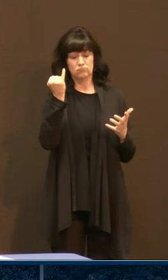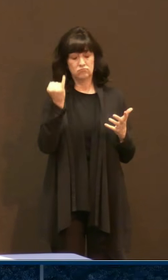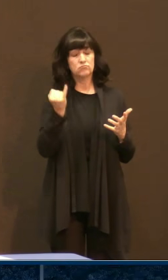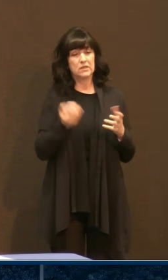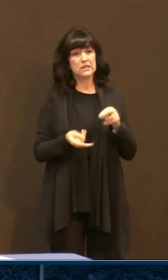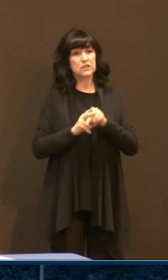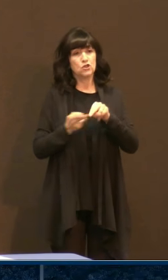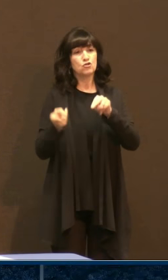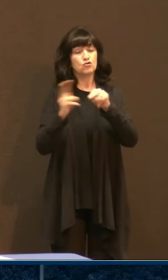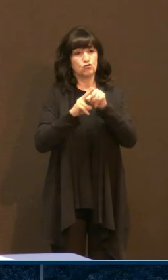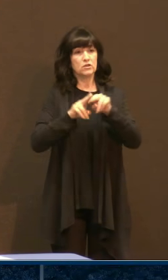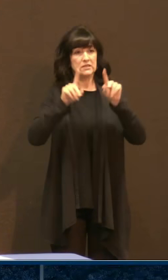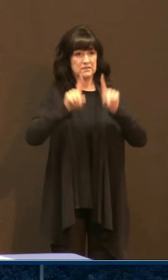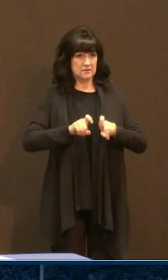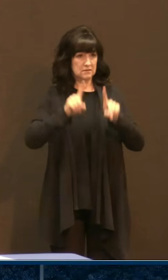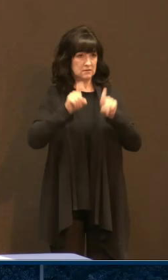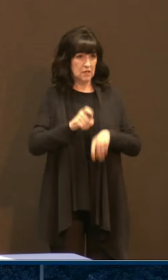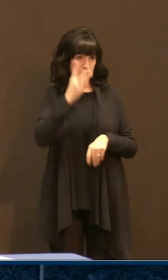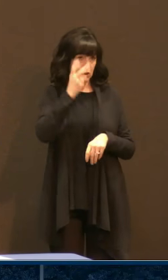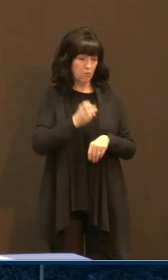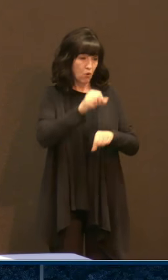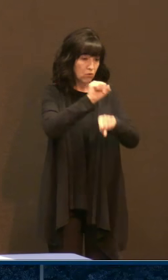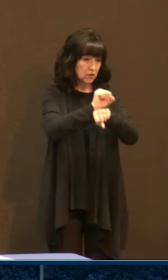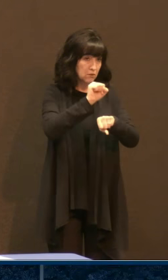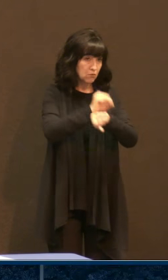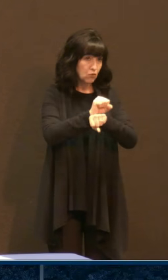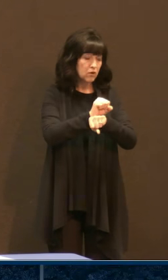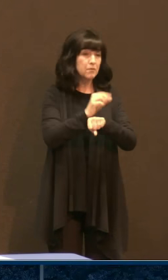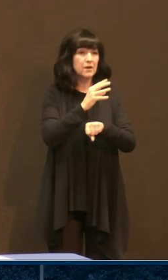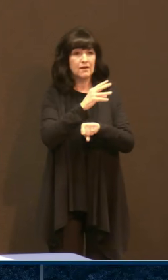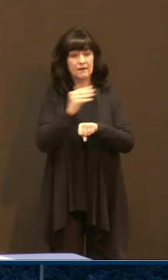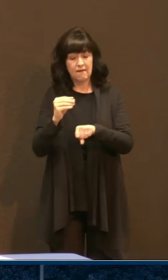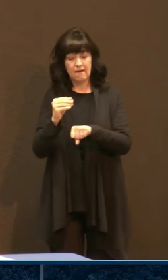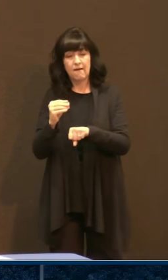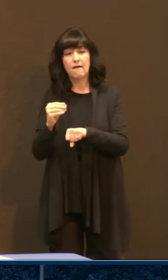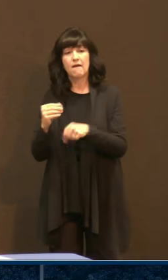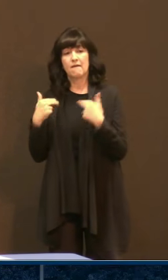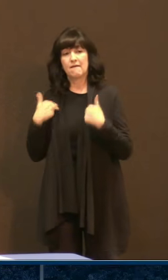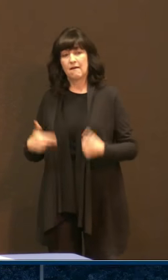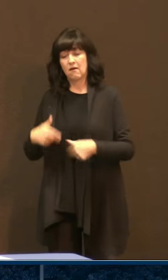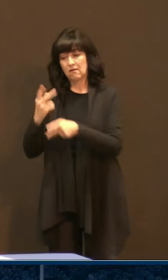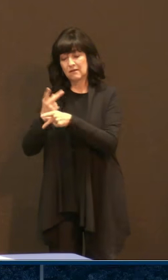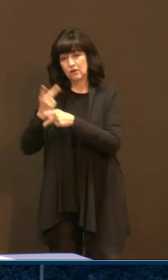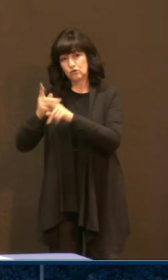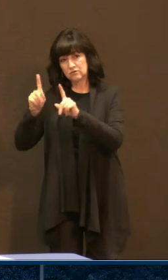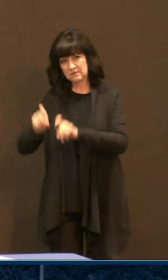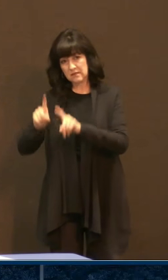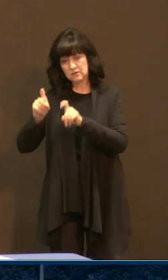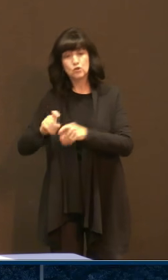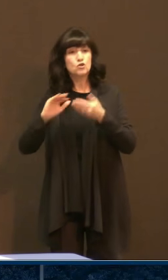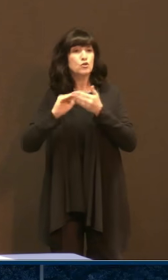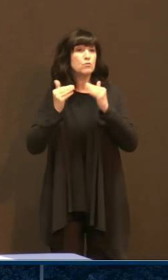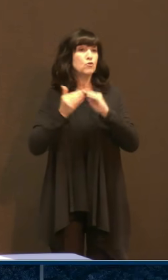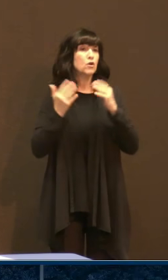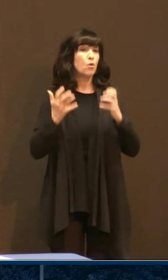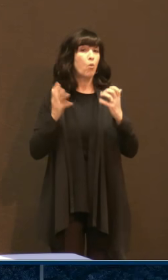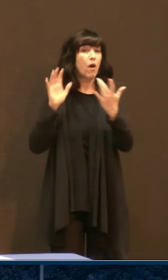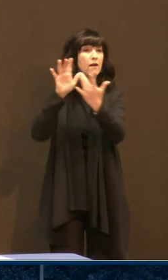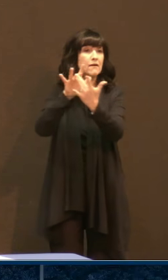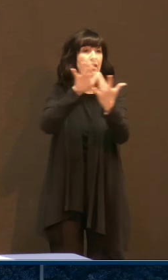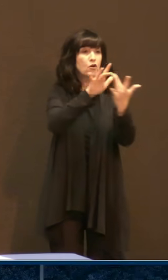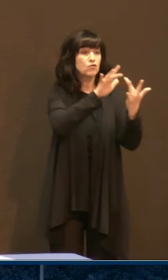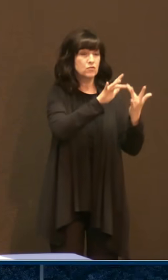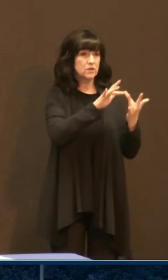in the community outreach and education, to make sure that community